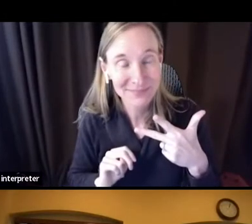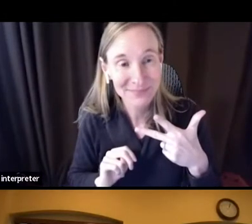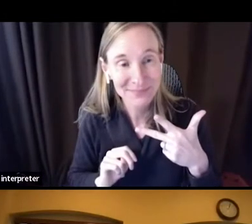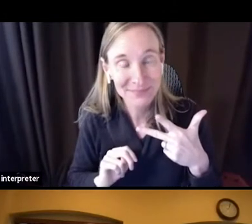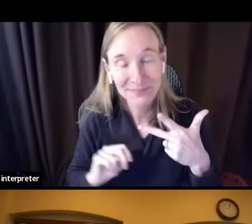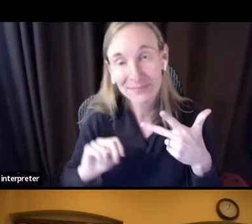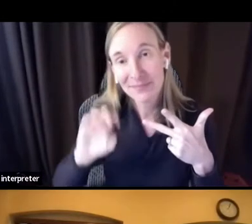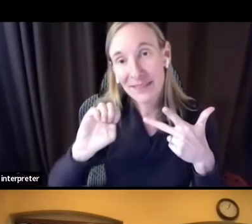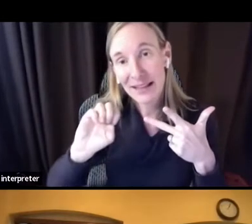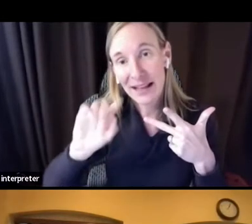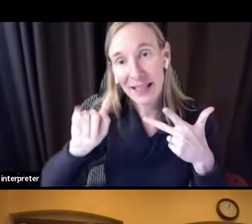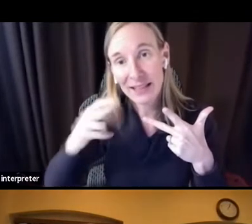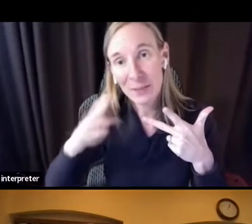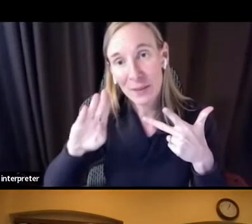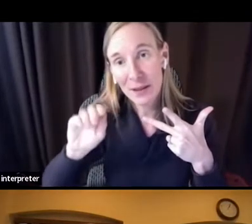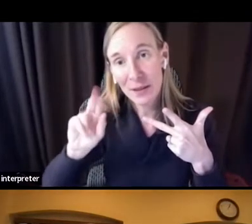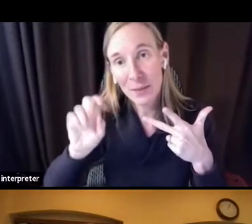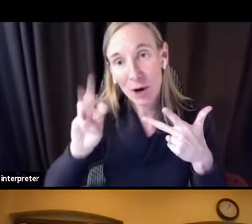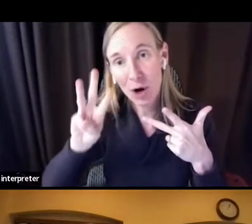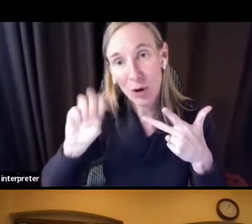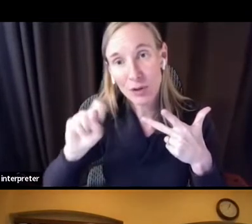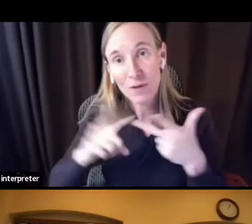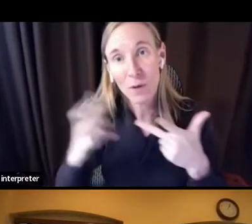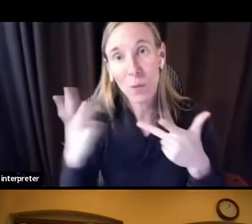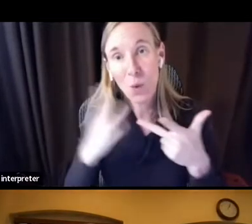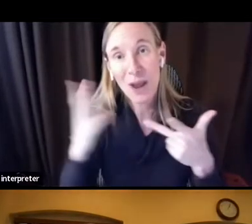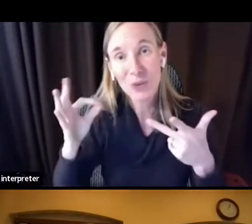Representative Elizabeth Burrows of West Windsor.